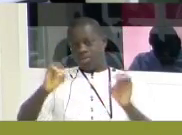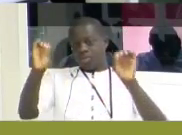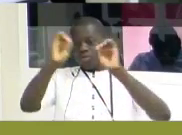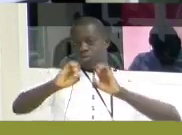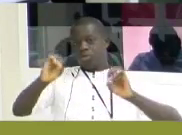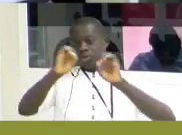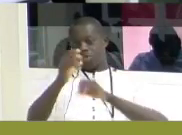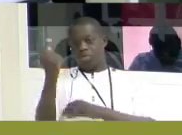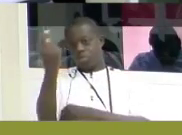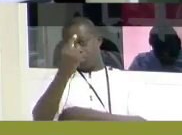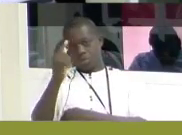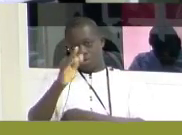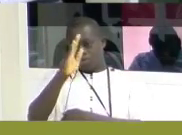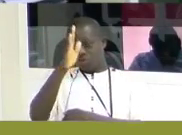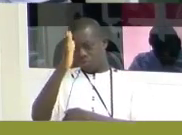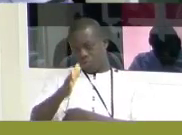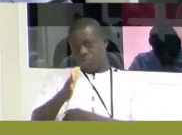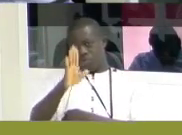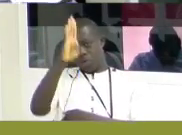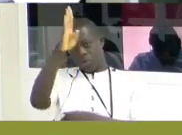help me God. So help me God.